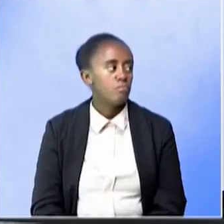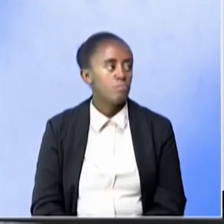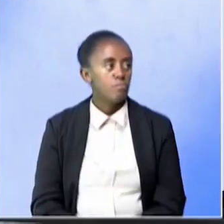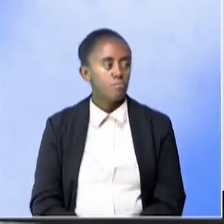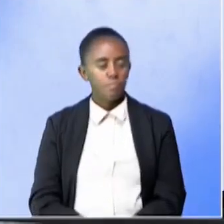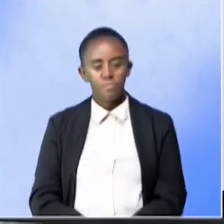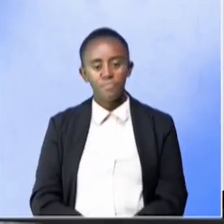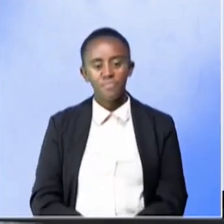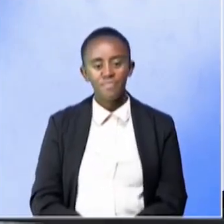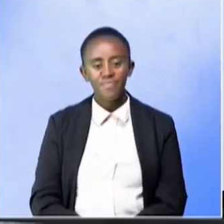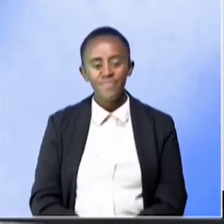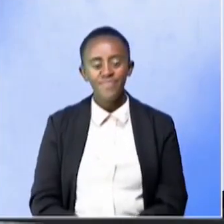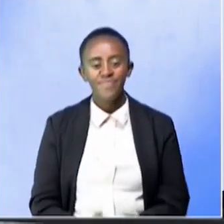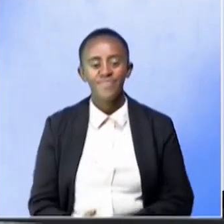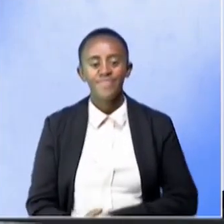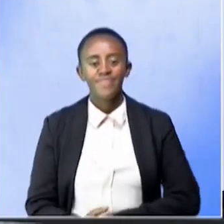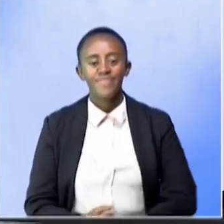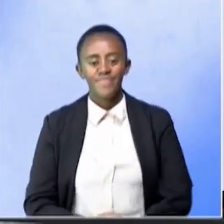Yes.